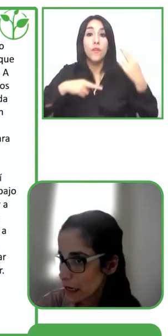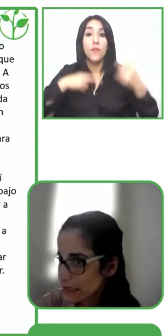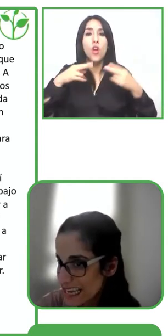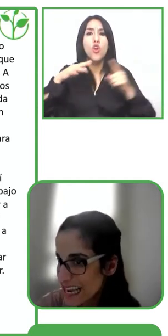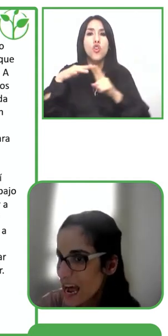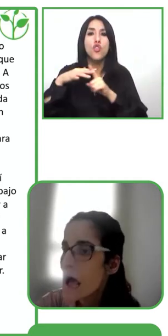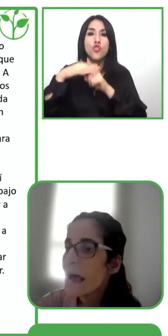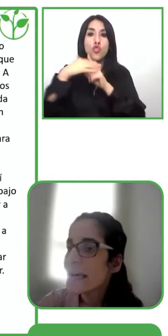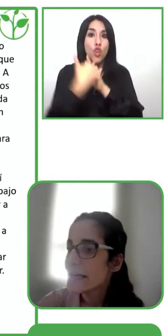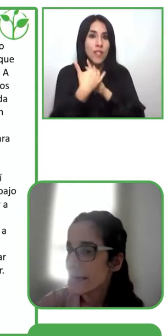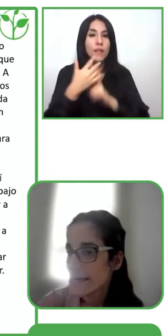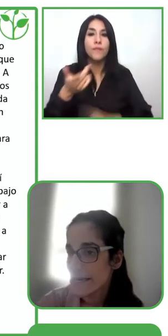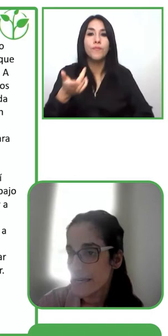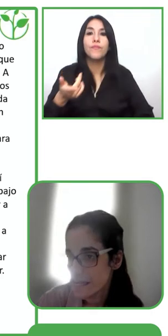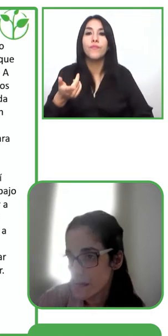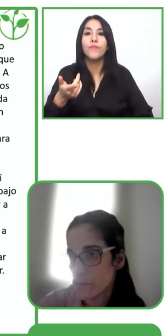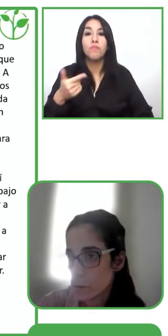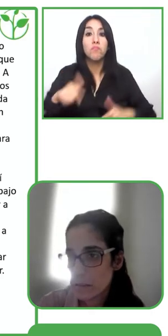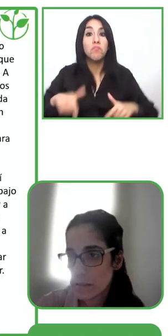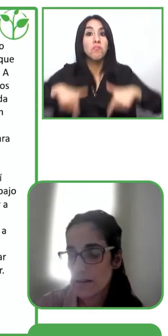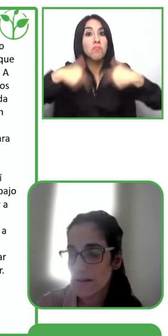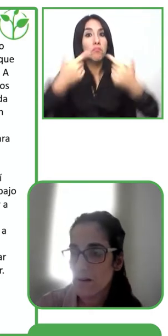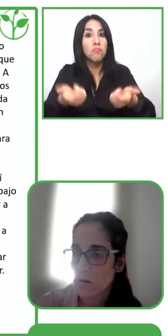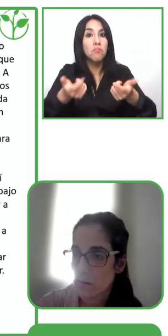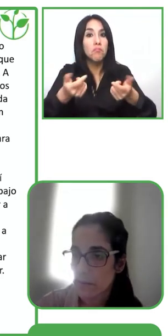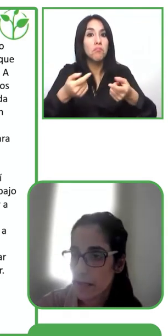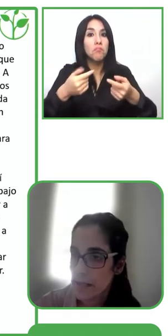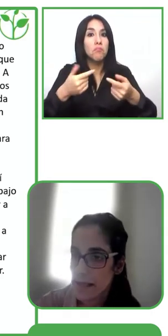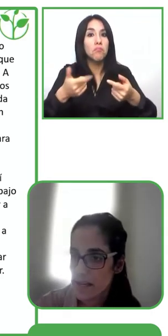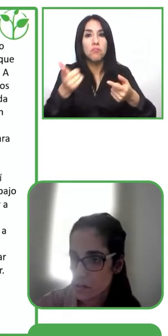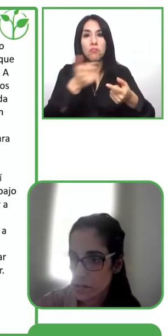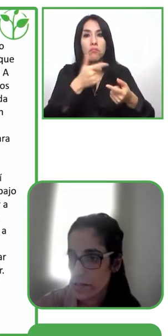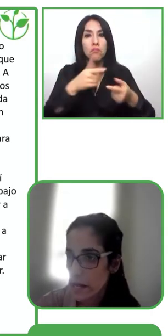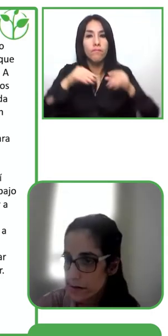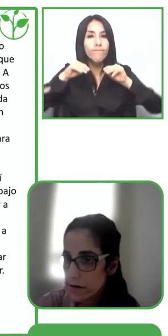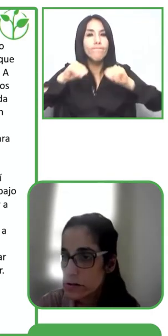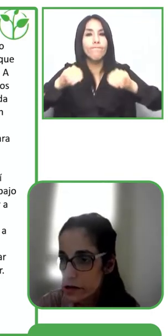we offer a series of